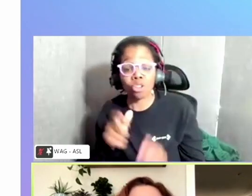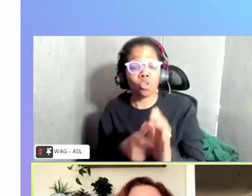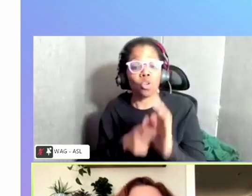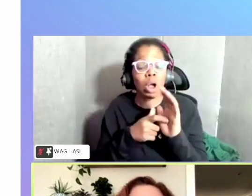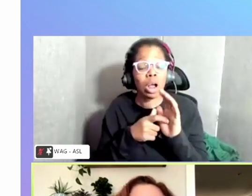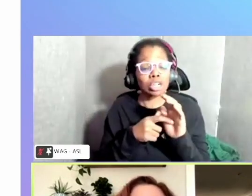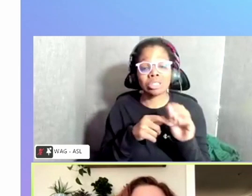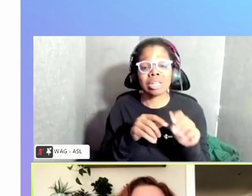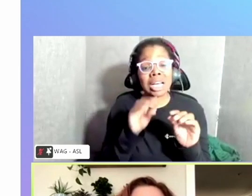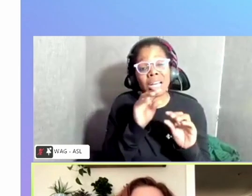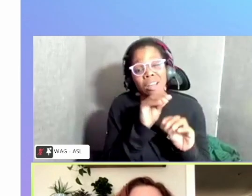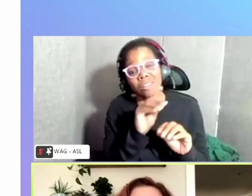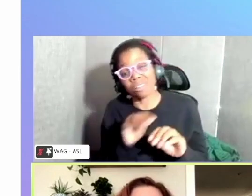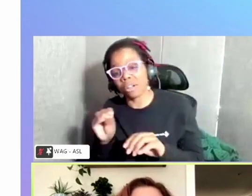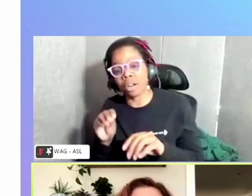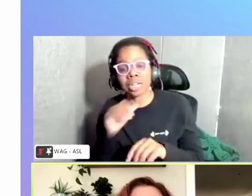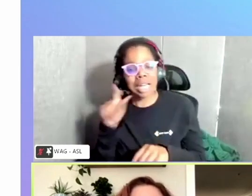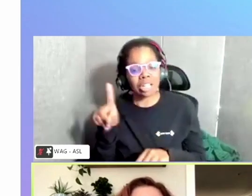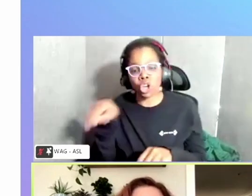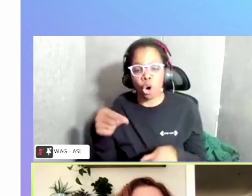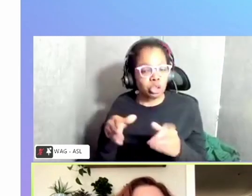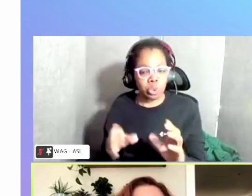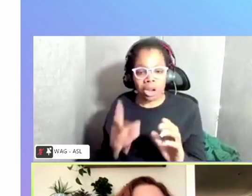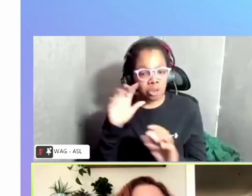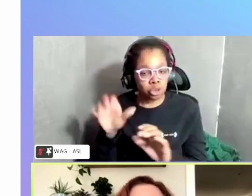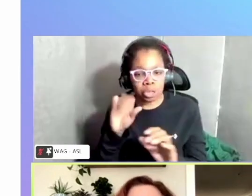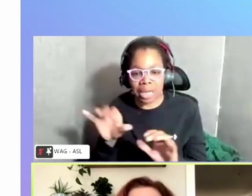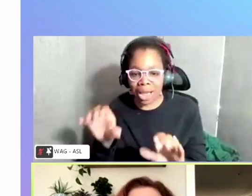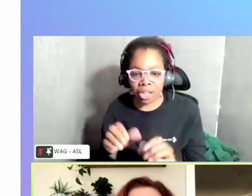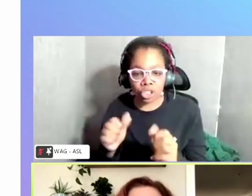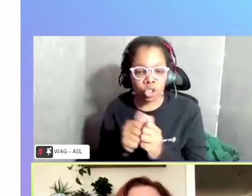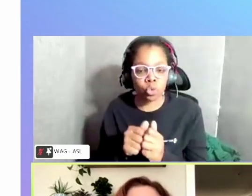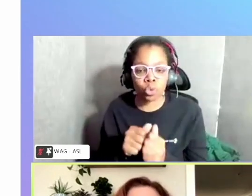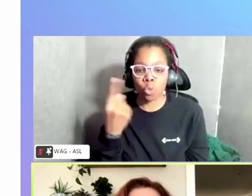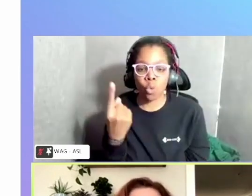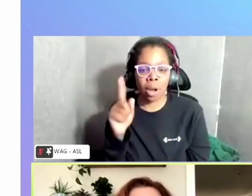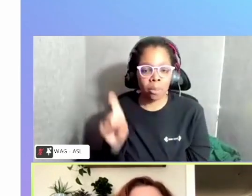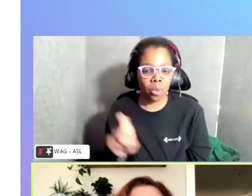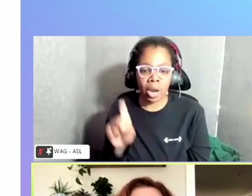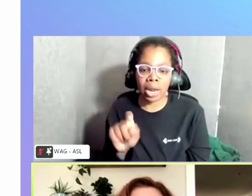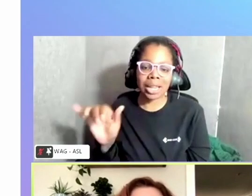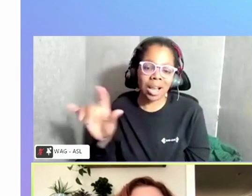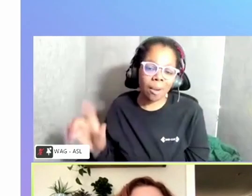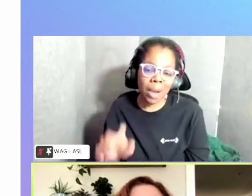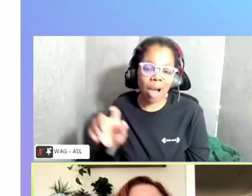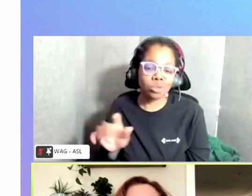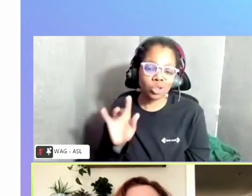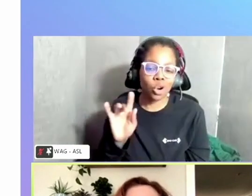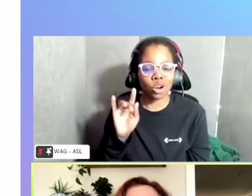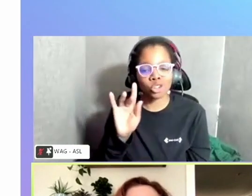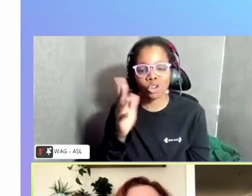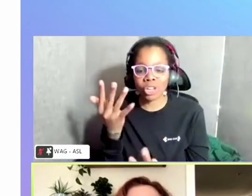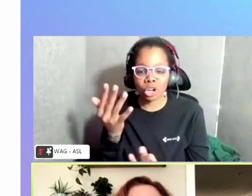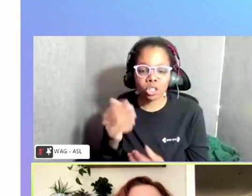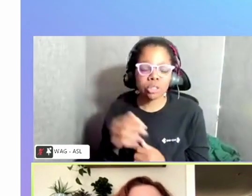drop not be the only way to perform an action with a single pointer, like a mouse or a finger.